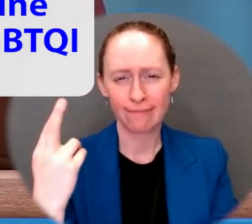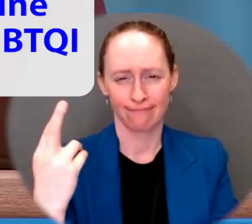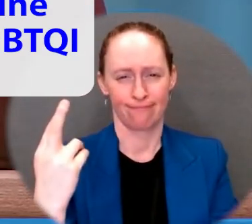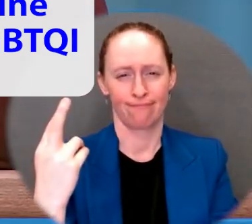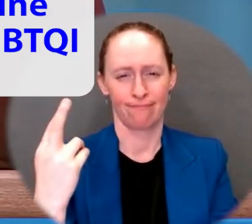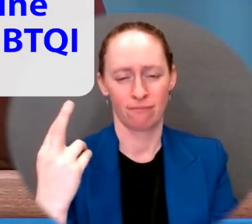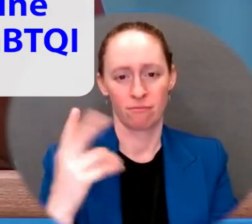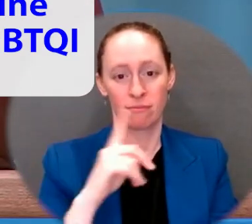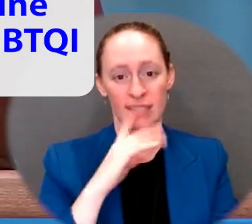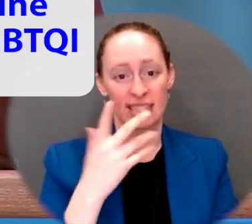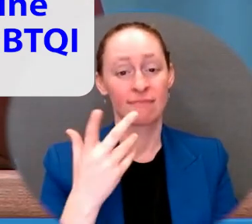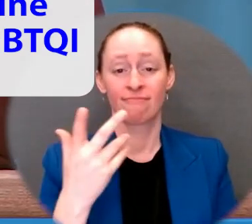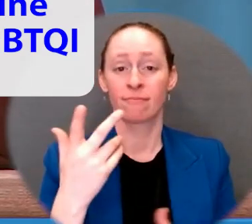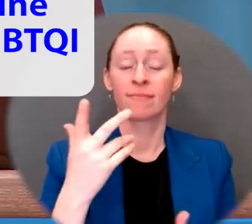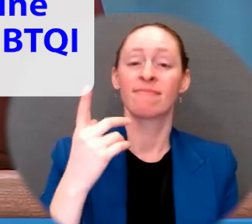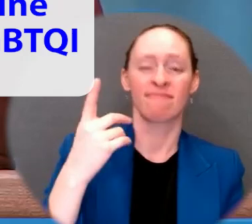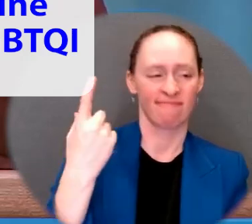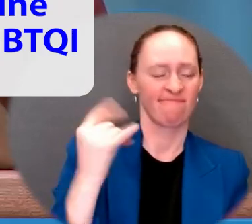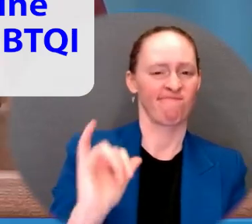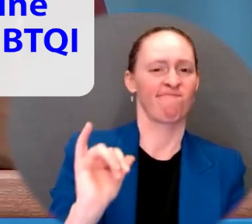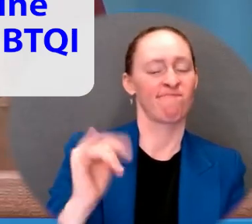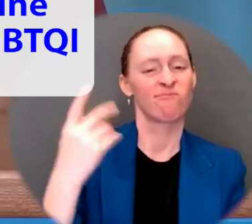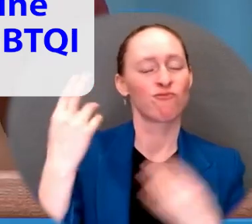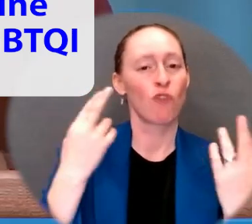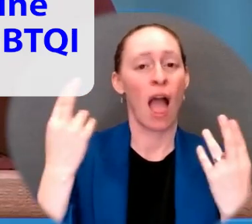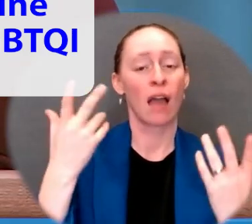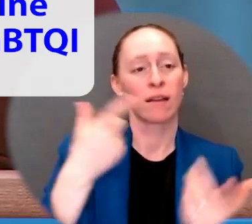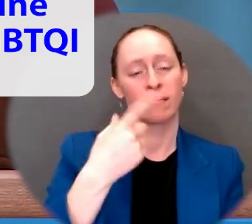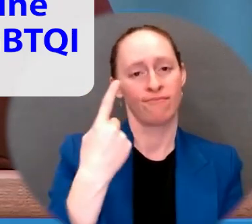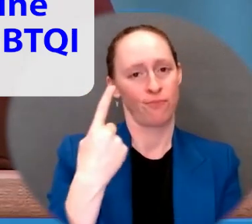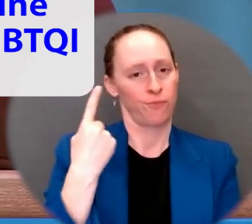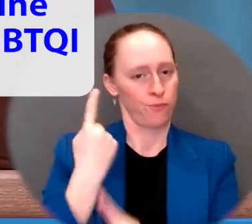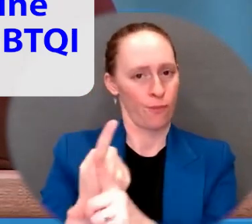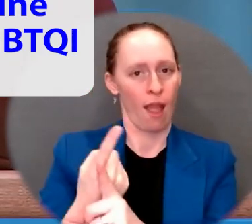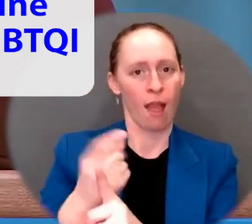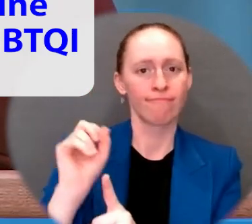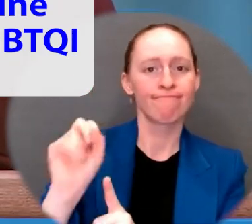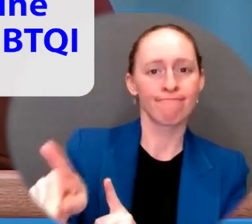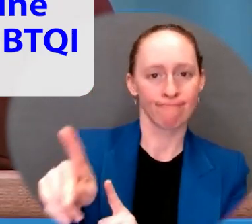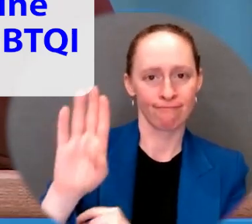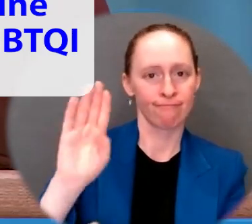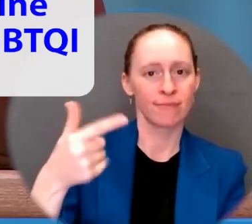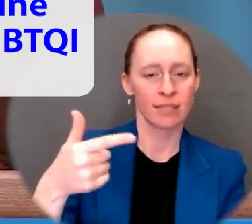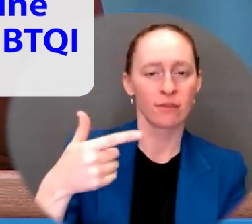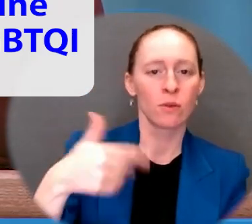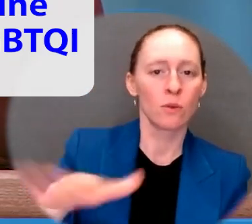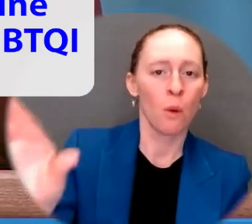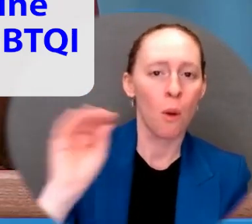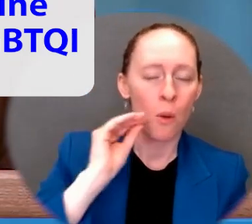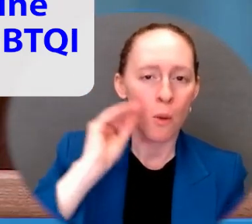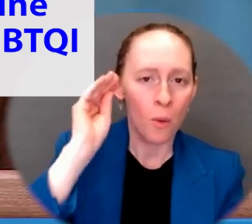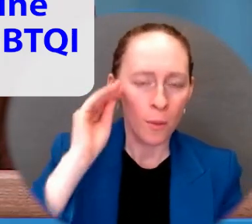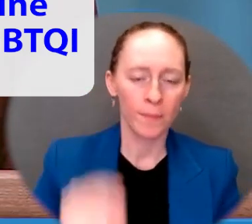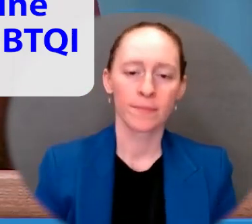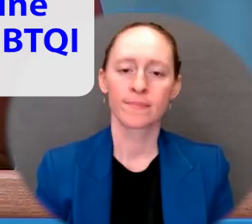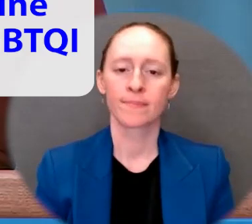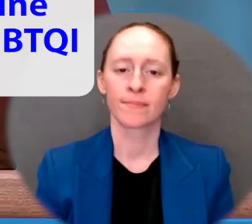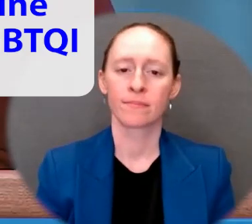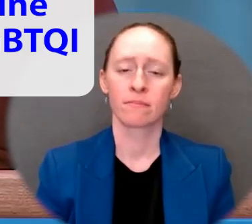he will never stop working to secure Paul's release and return home, and he will not give